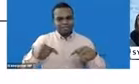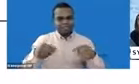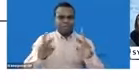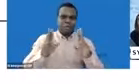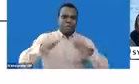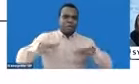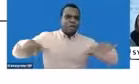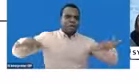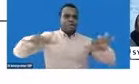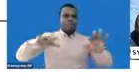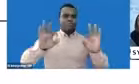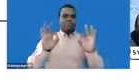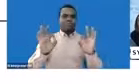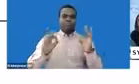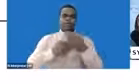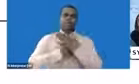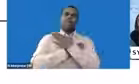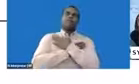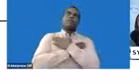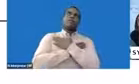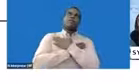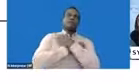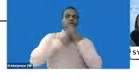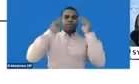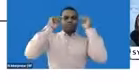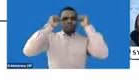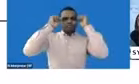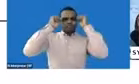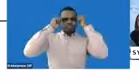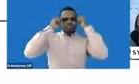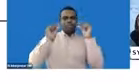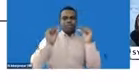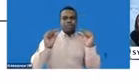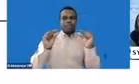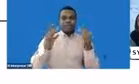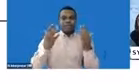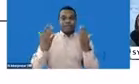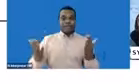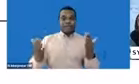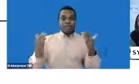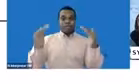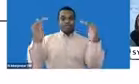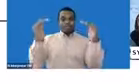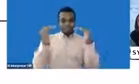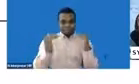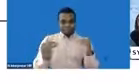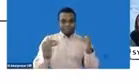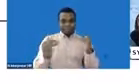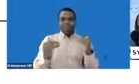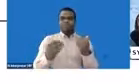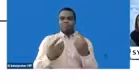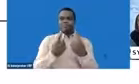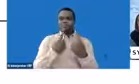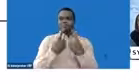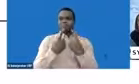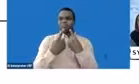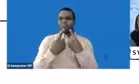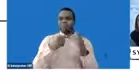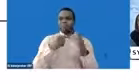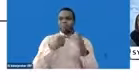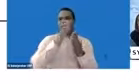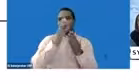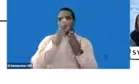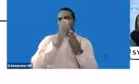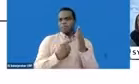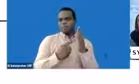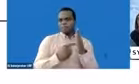curriculum, and then also the handbook, and how we are working on scaling up the material to make sure that we reach